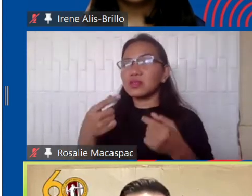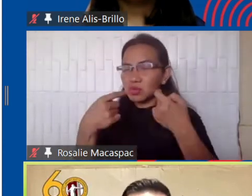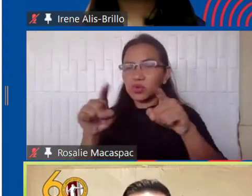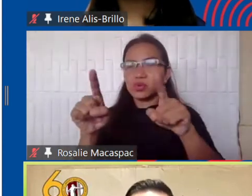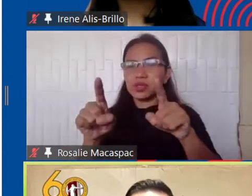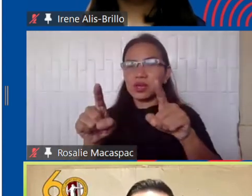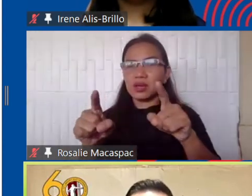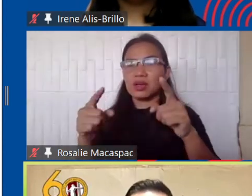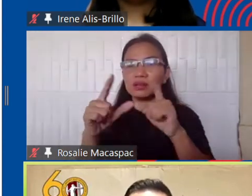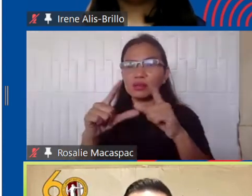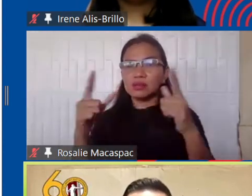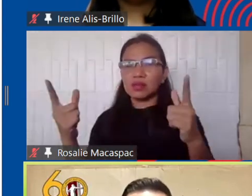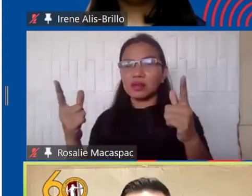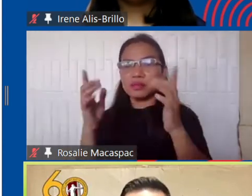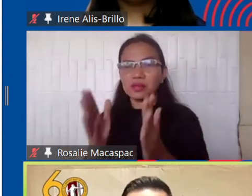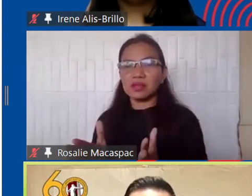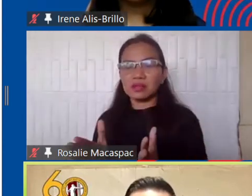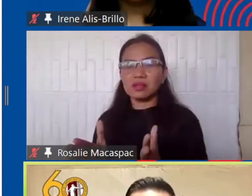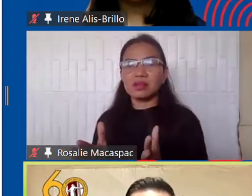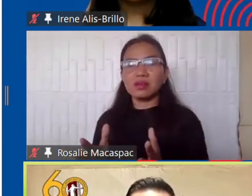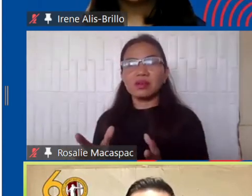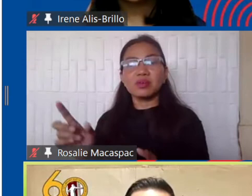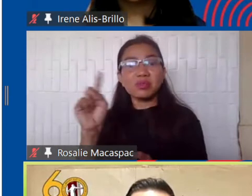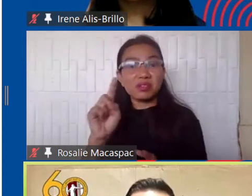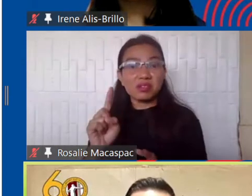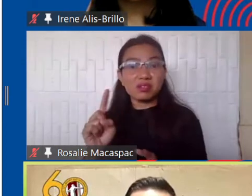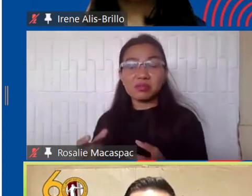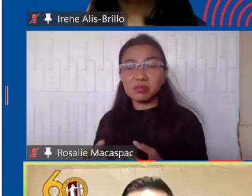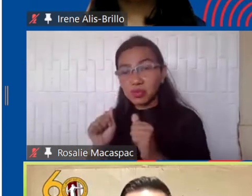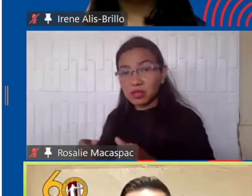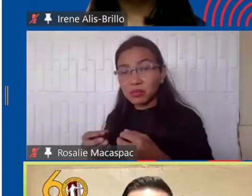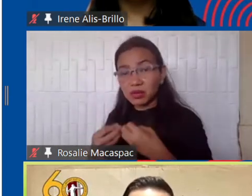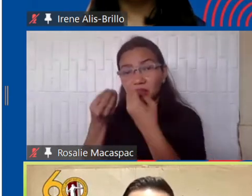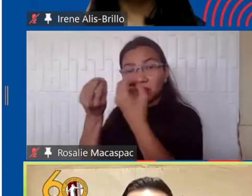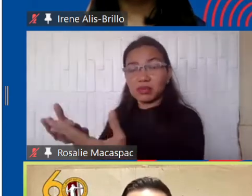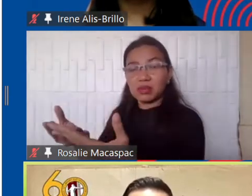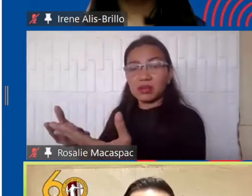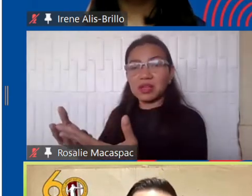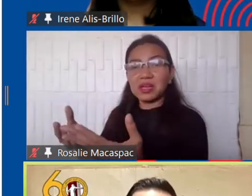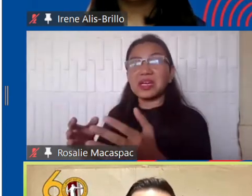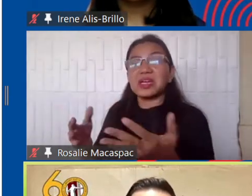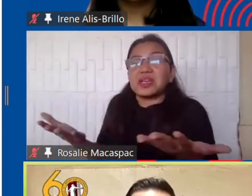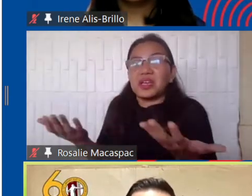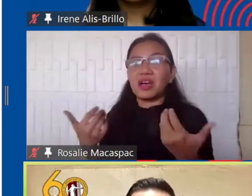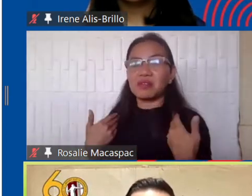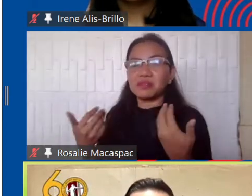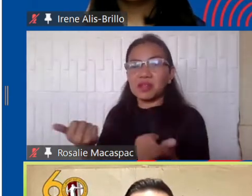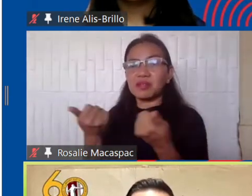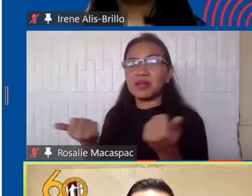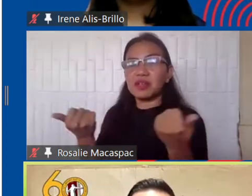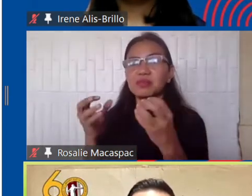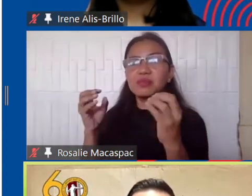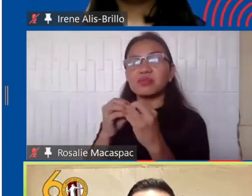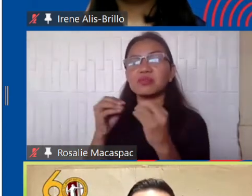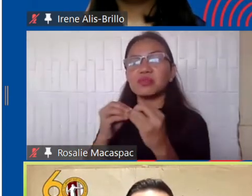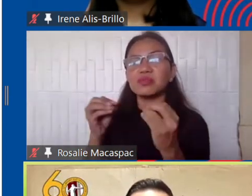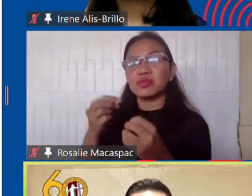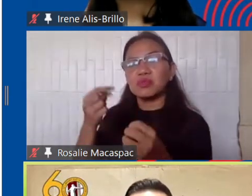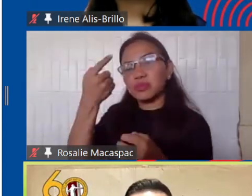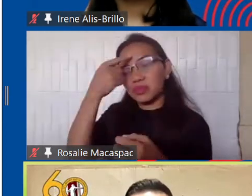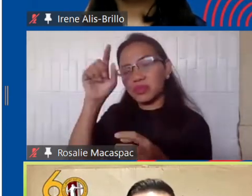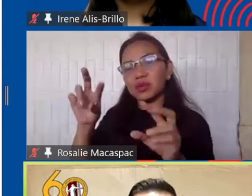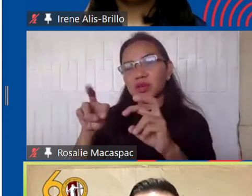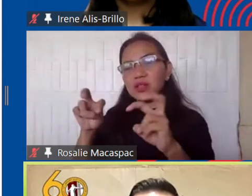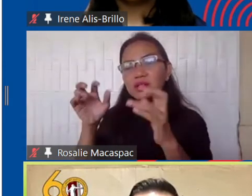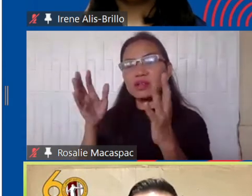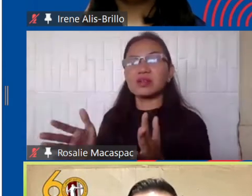And by that time, what else can we offer, di ba, if the researcher has already looked for those information? So what